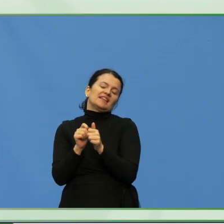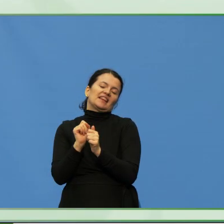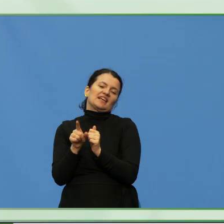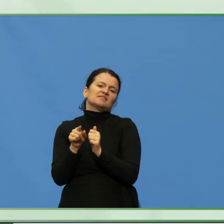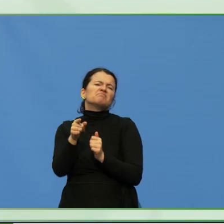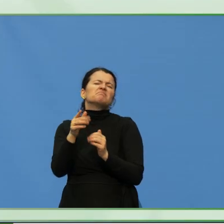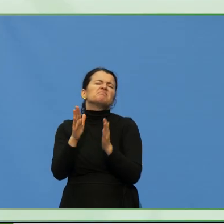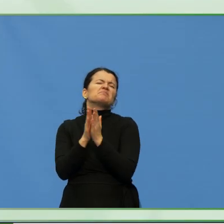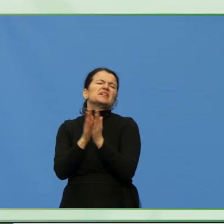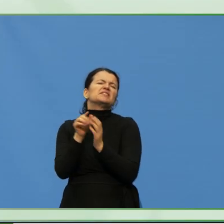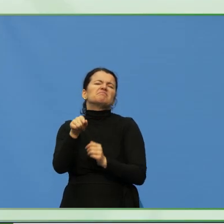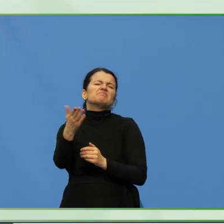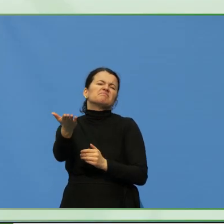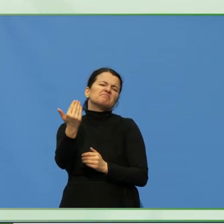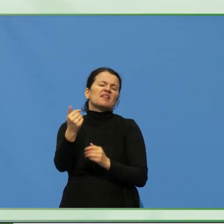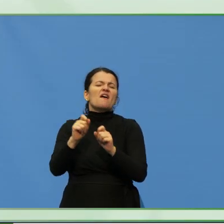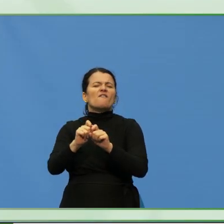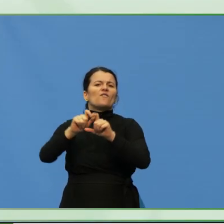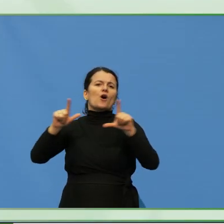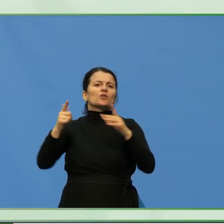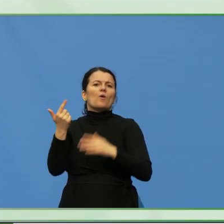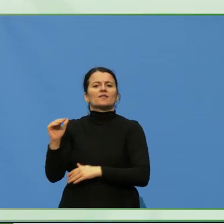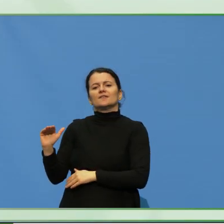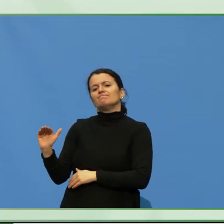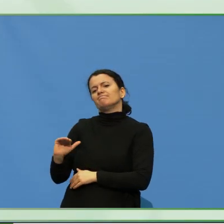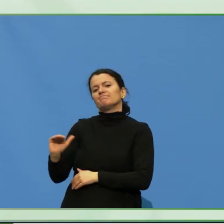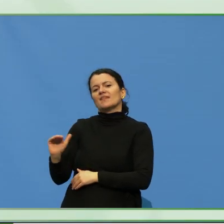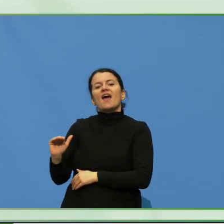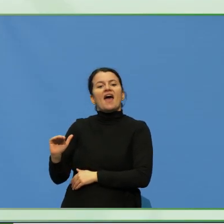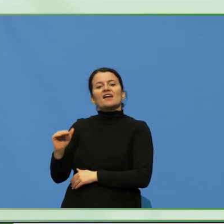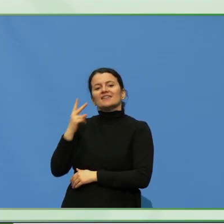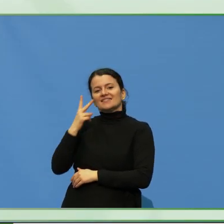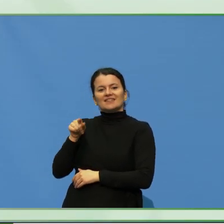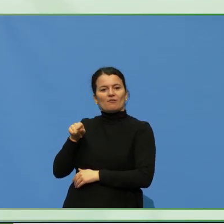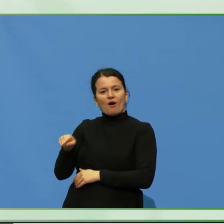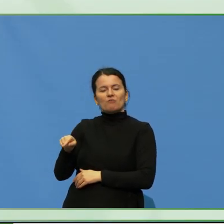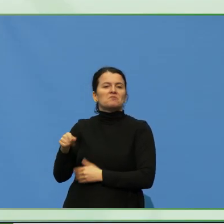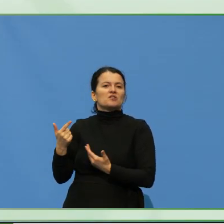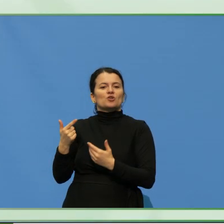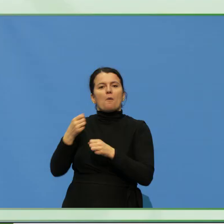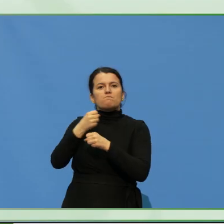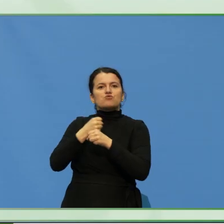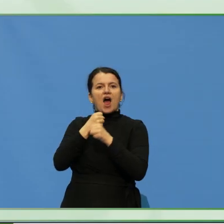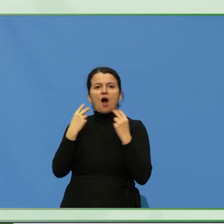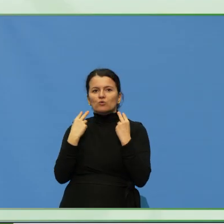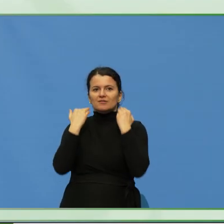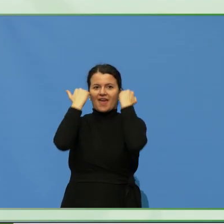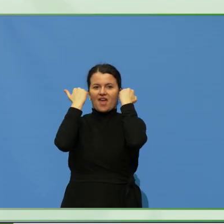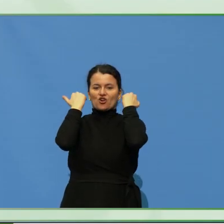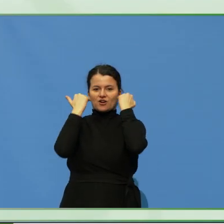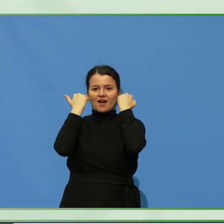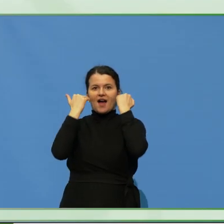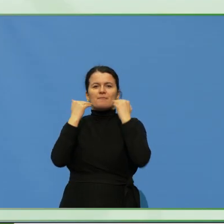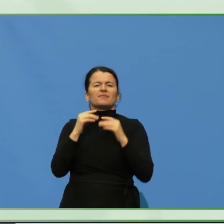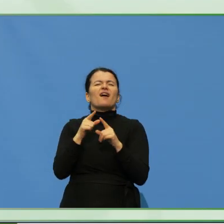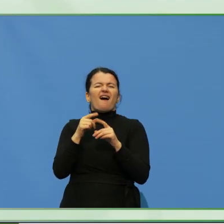hair, wearing a black leather jacket, black jeans, and a pair of Gucci loafers. You were quite specific on the leather jacket. I'm